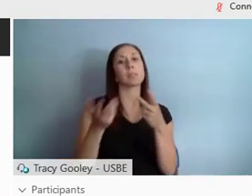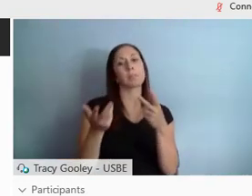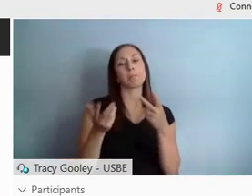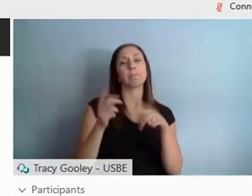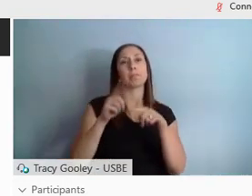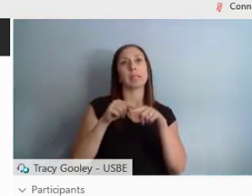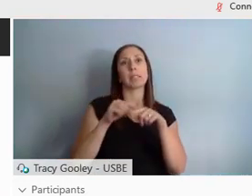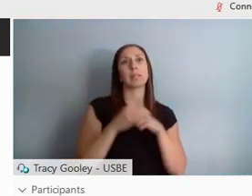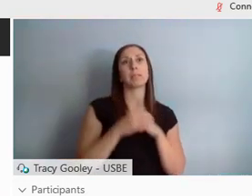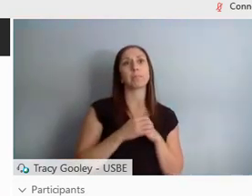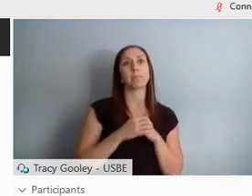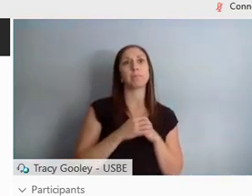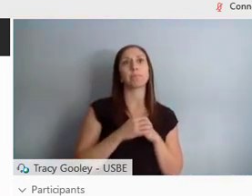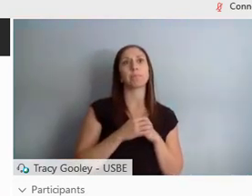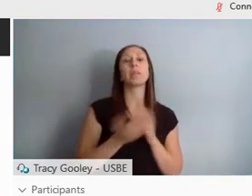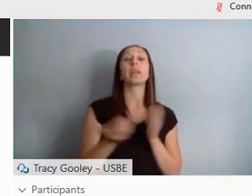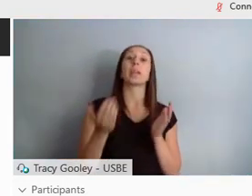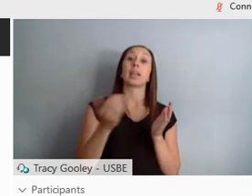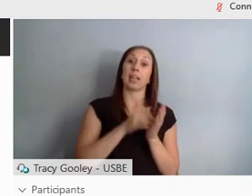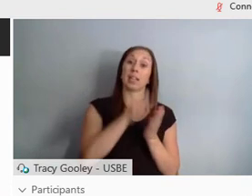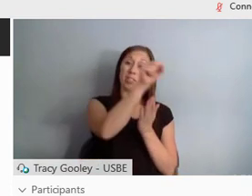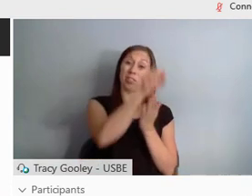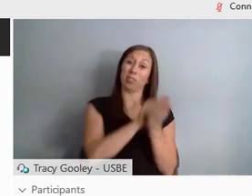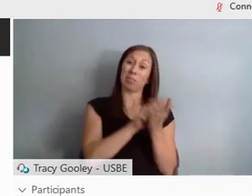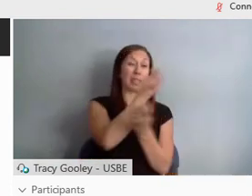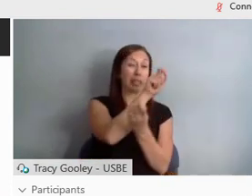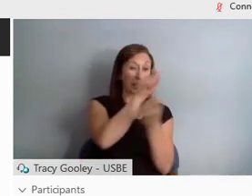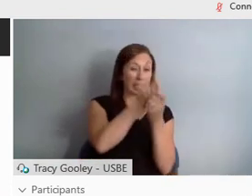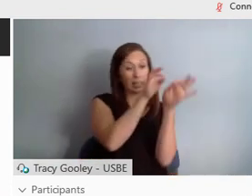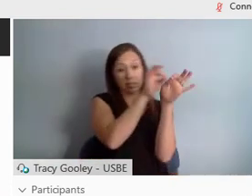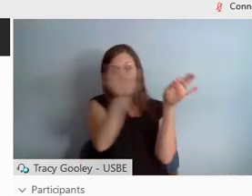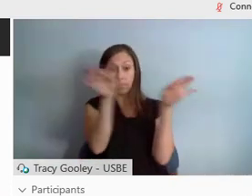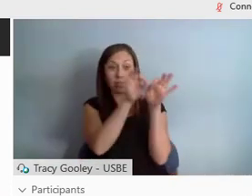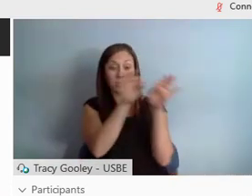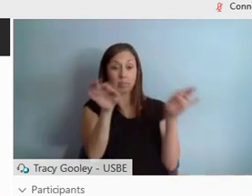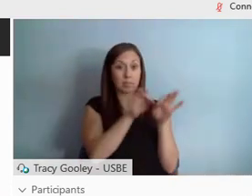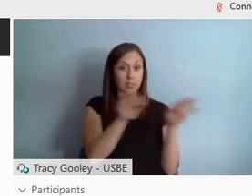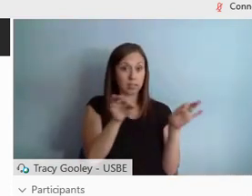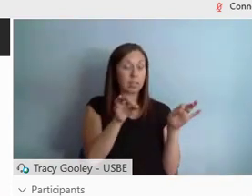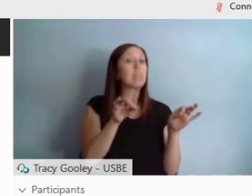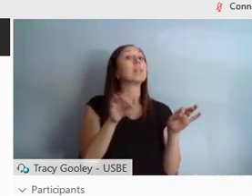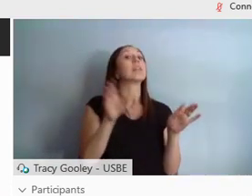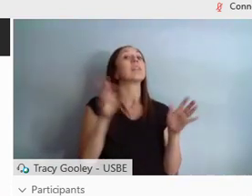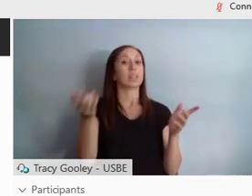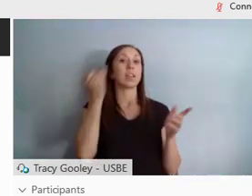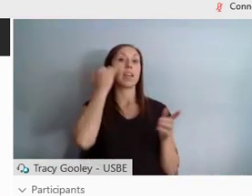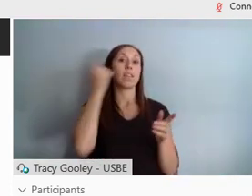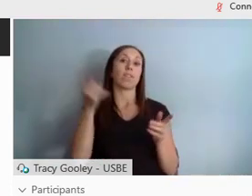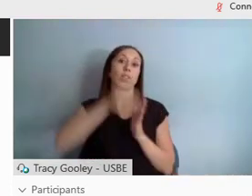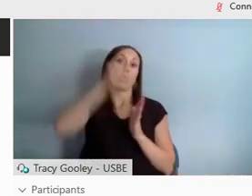one, you read the script exactly as it is on the page, unless the student provides